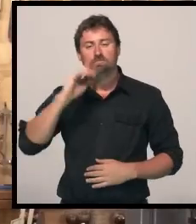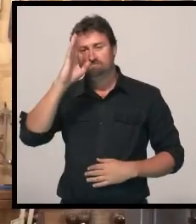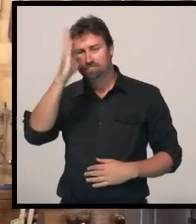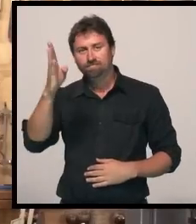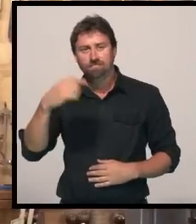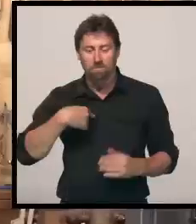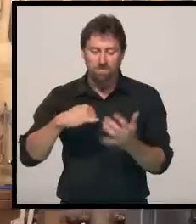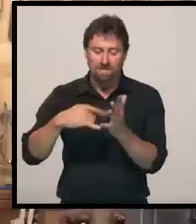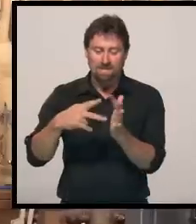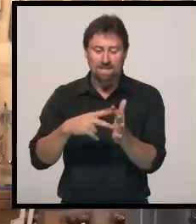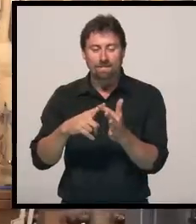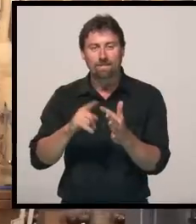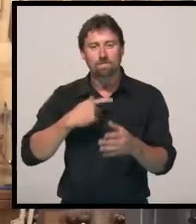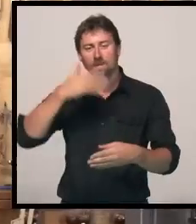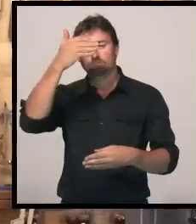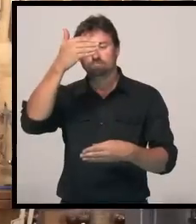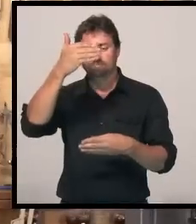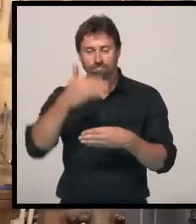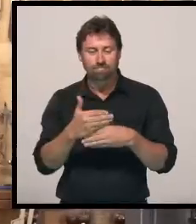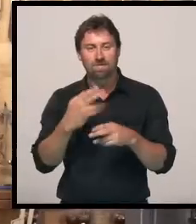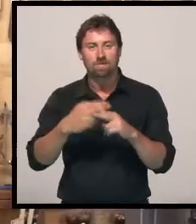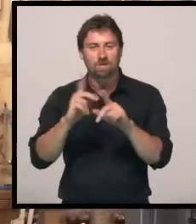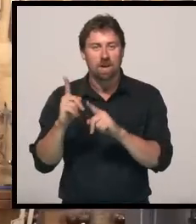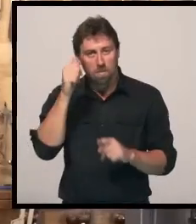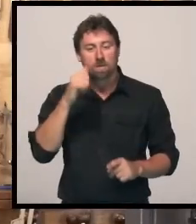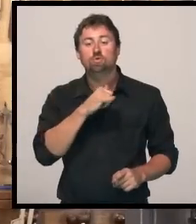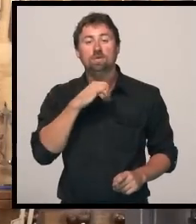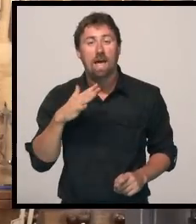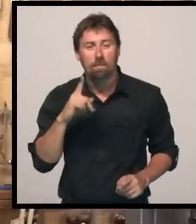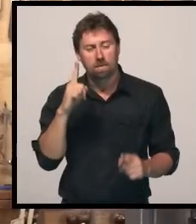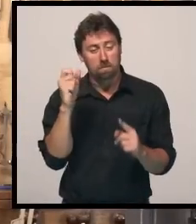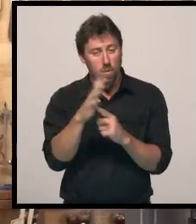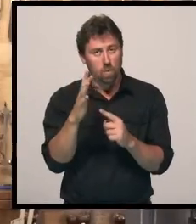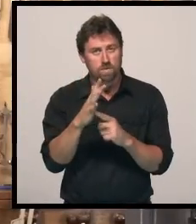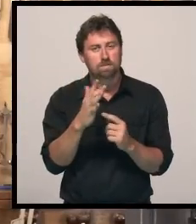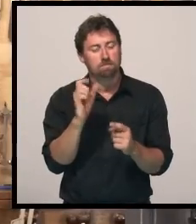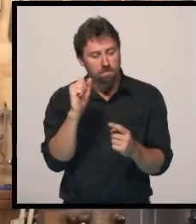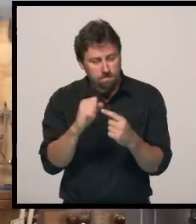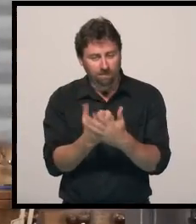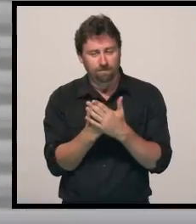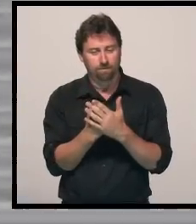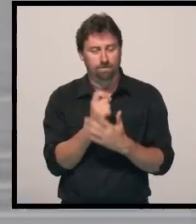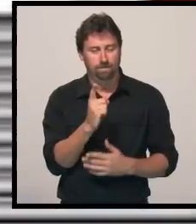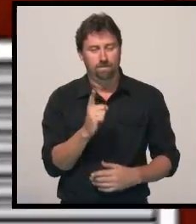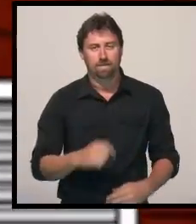shed door down for another week. And remember to keep it sharp, but more importantly, keep it safe.